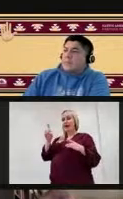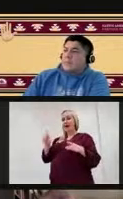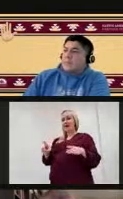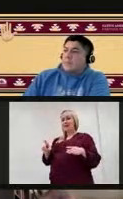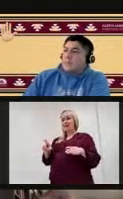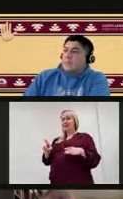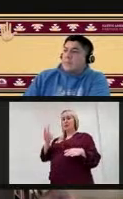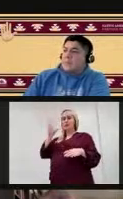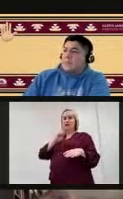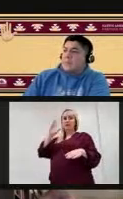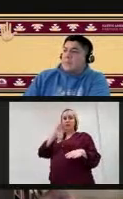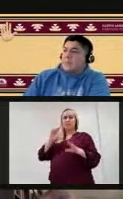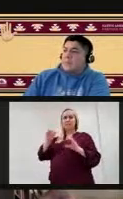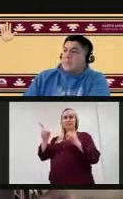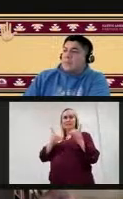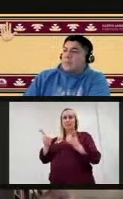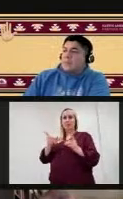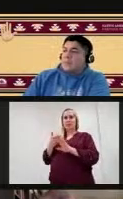Superintendent Perry, I want to make that clear,